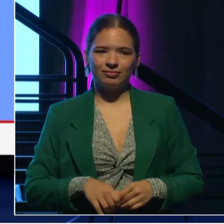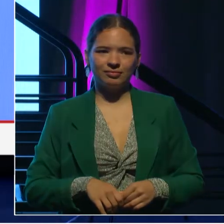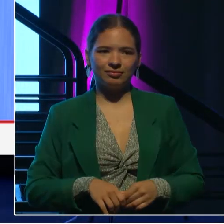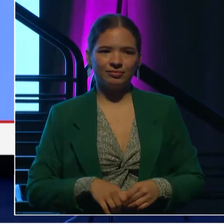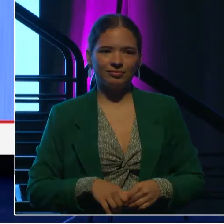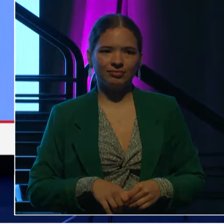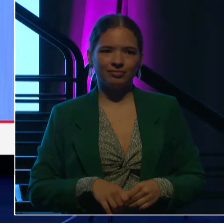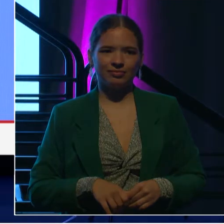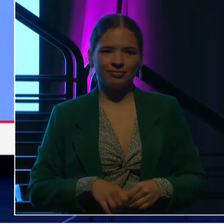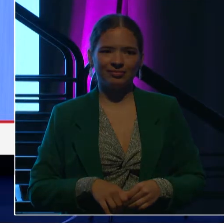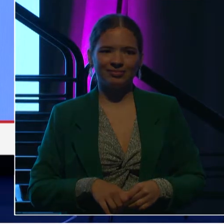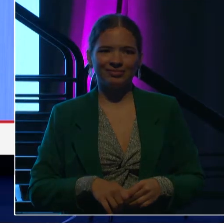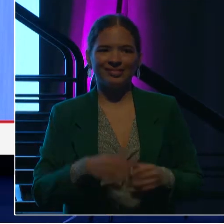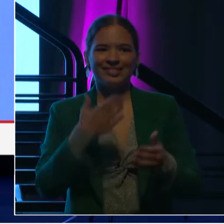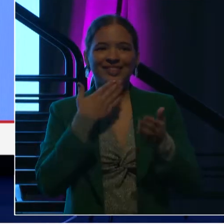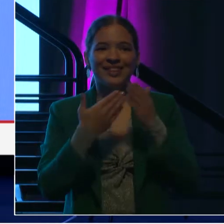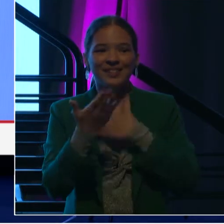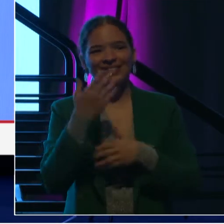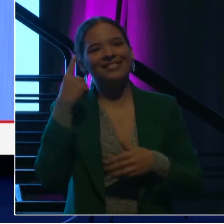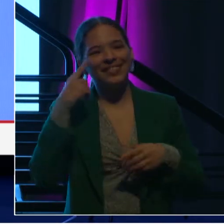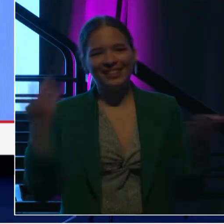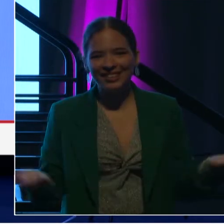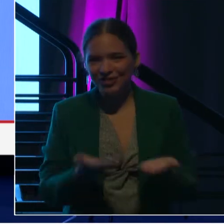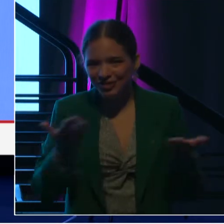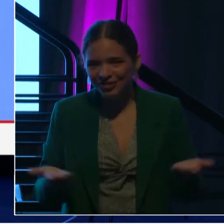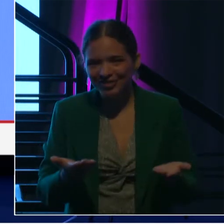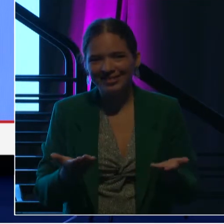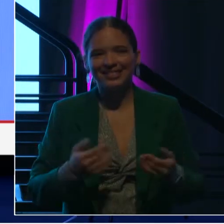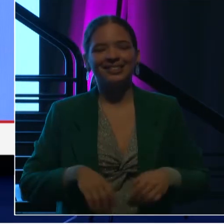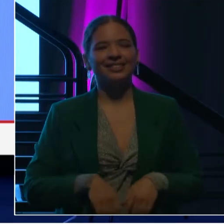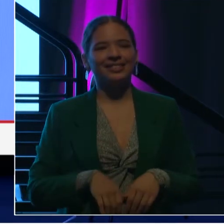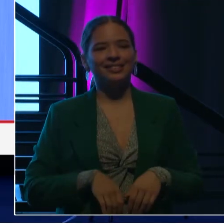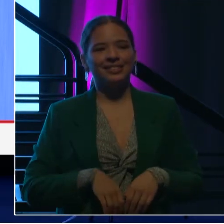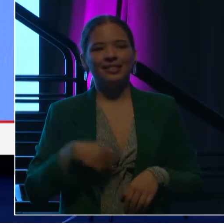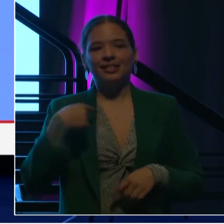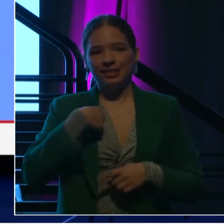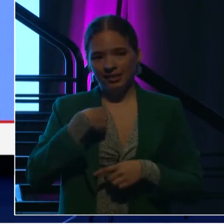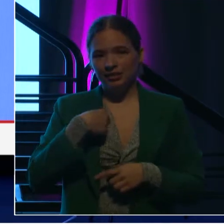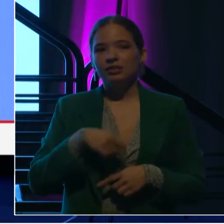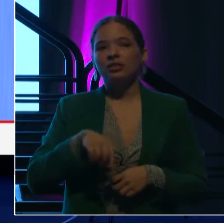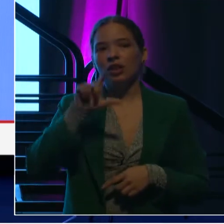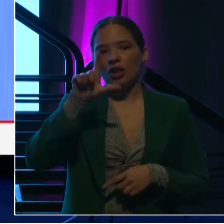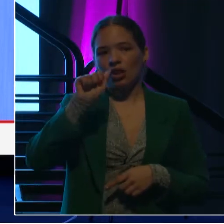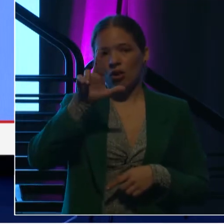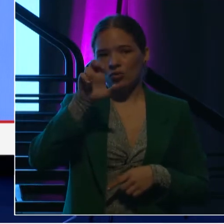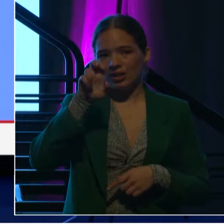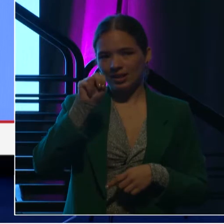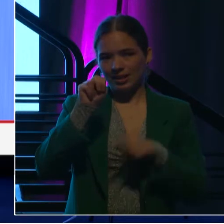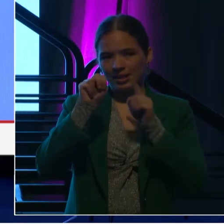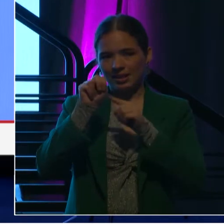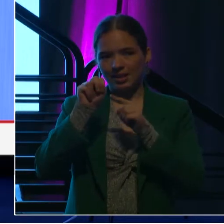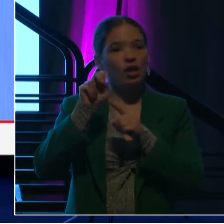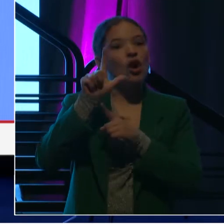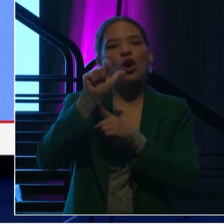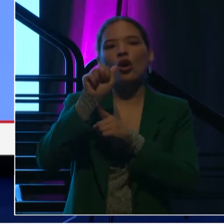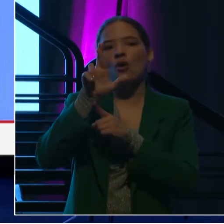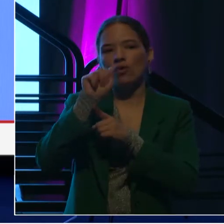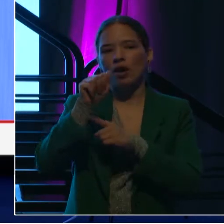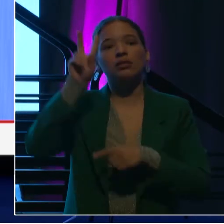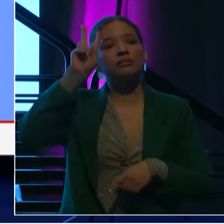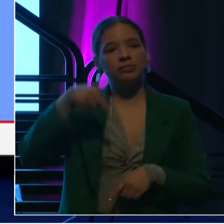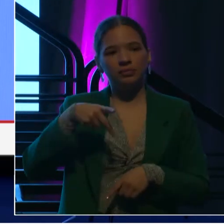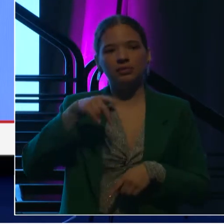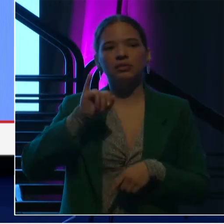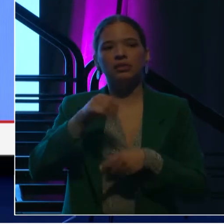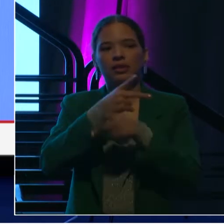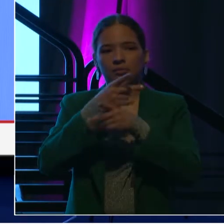Hello, and thank you for being here today. I'm Dr. Laura Hendricks Jackson, Vice President of Patient Care Services and Chief